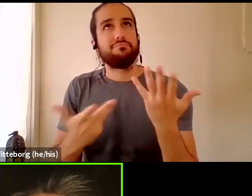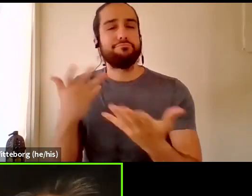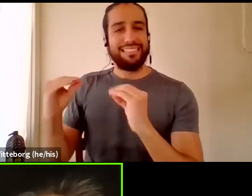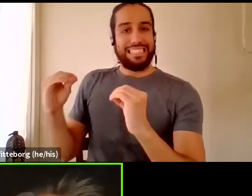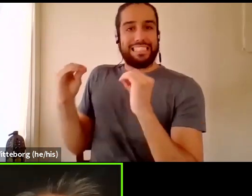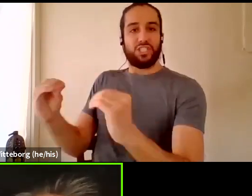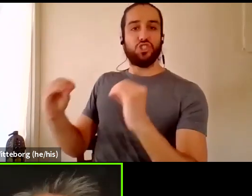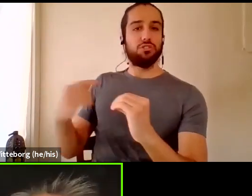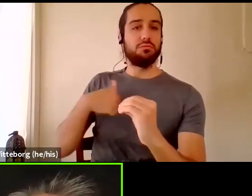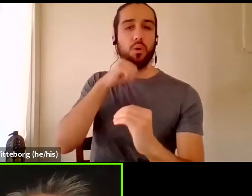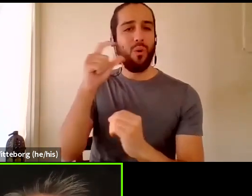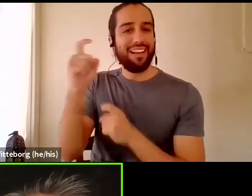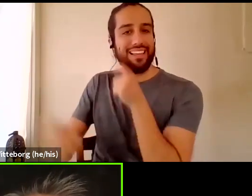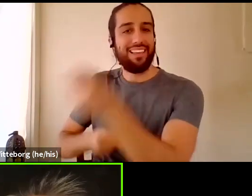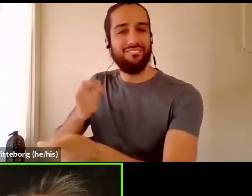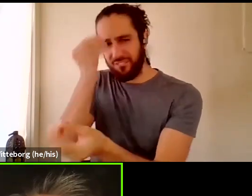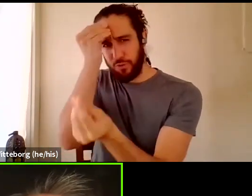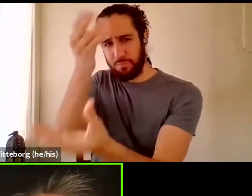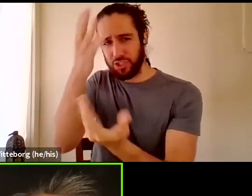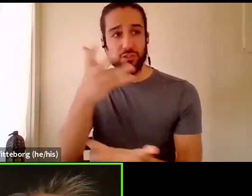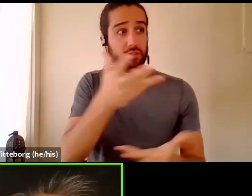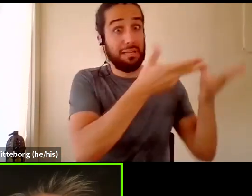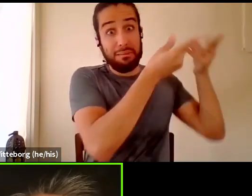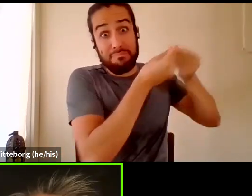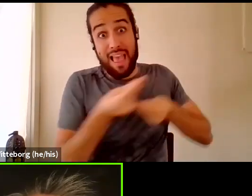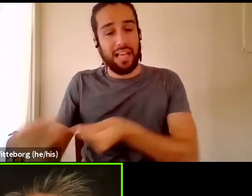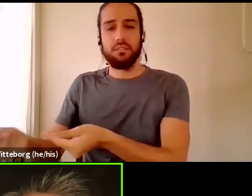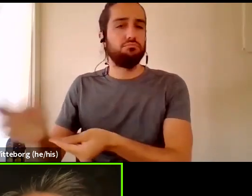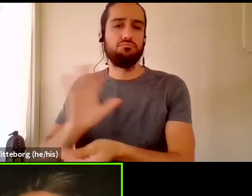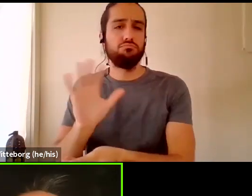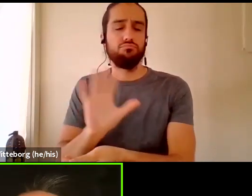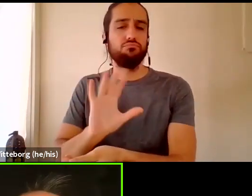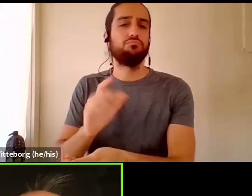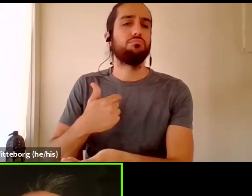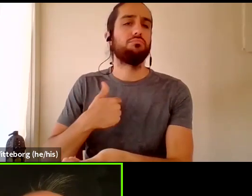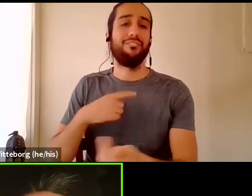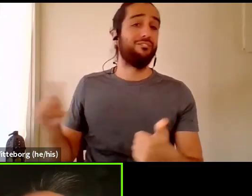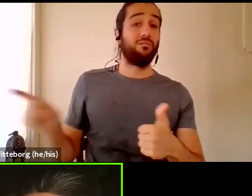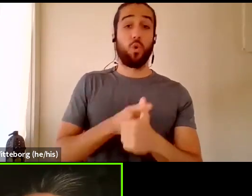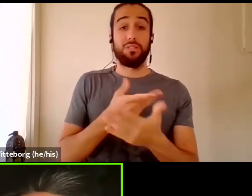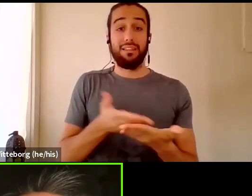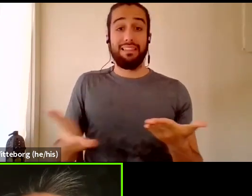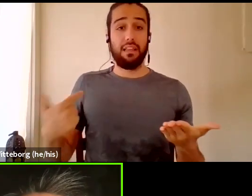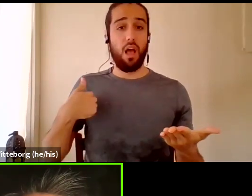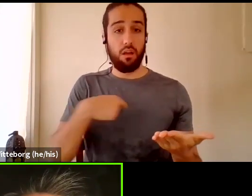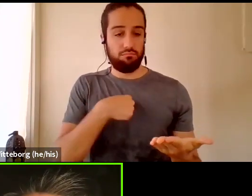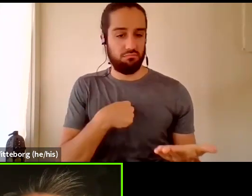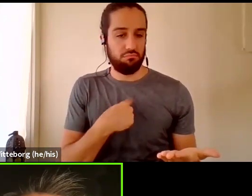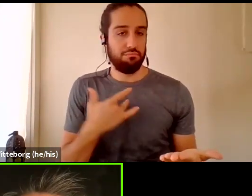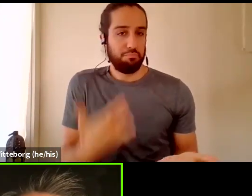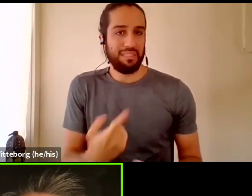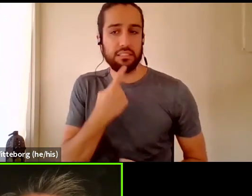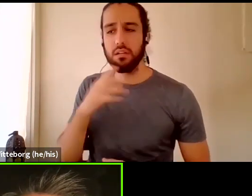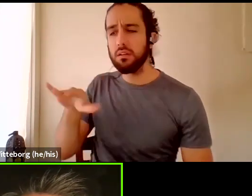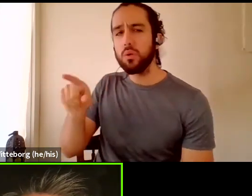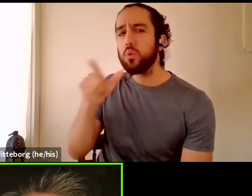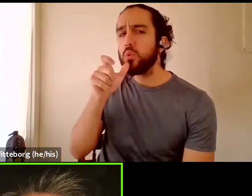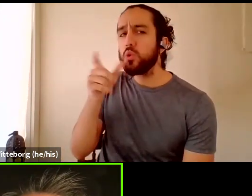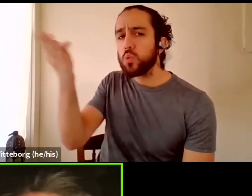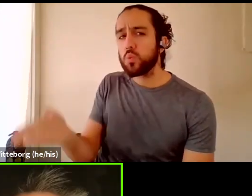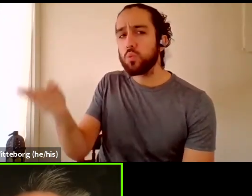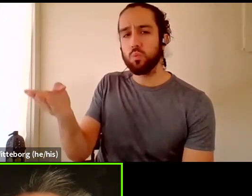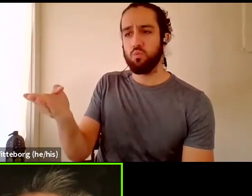I don't give information. I don't pass on anything first. The first thing I always say is, who are you? Who are your people?